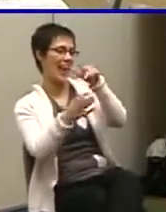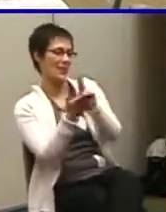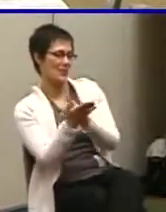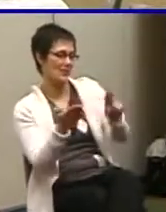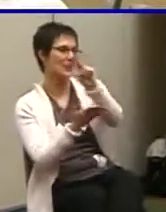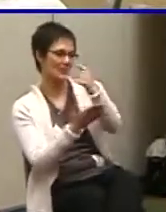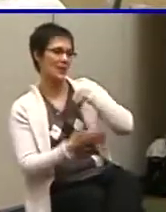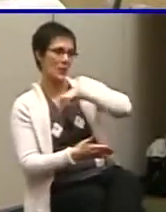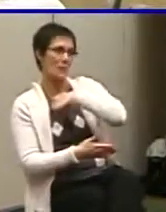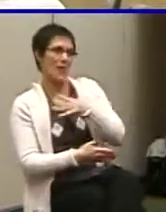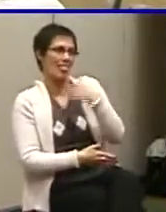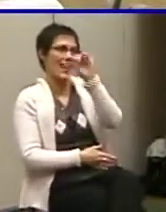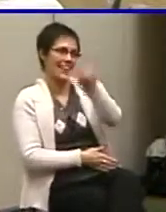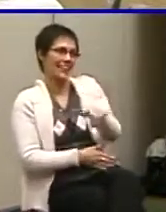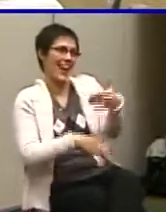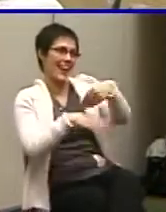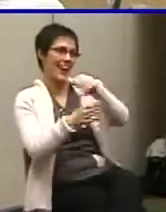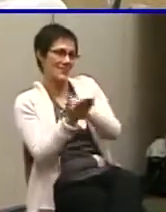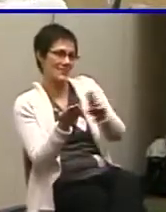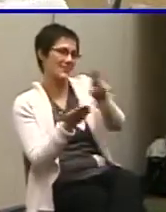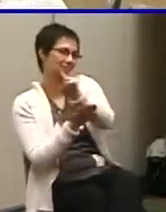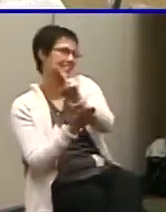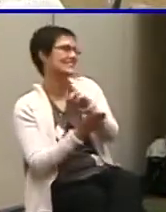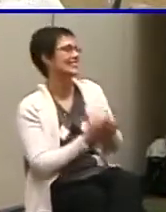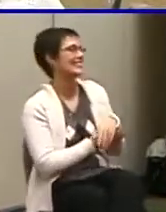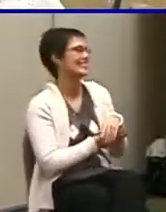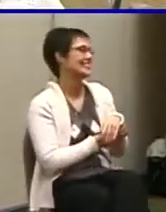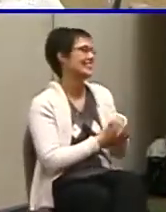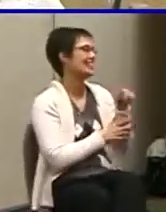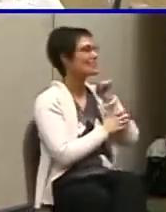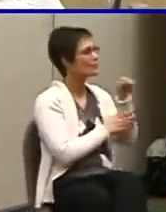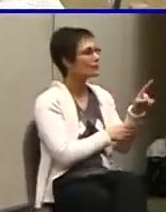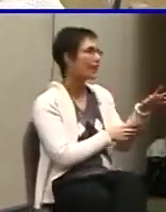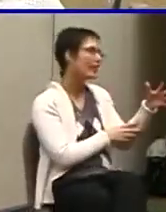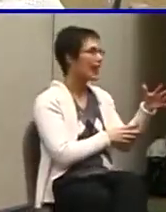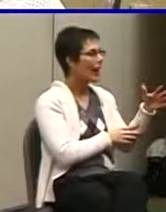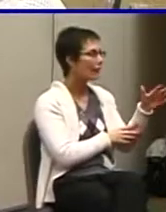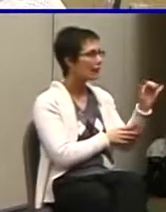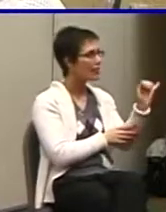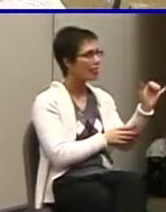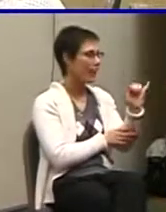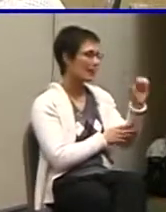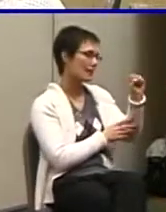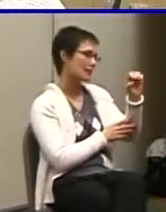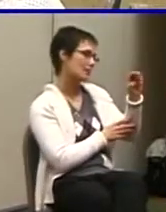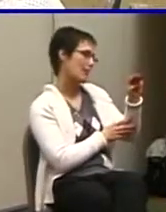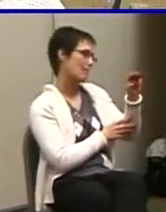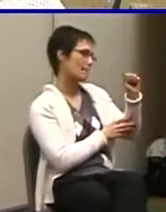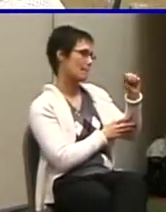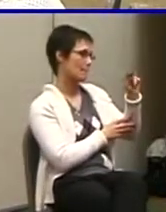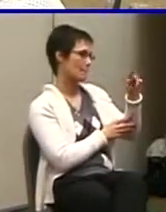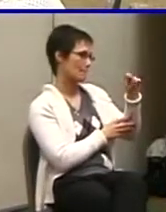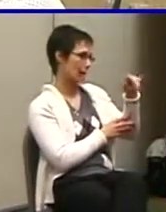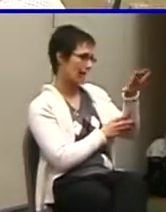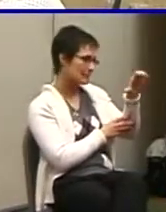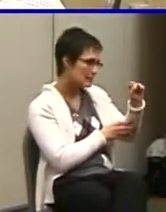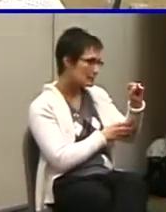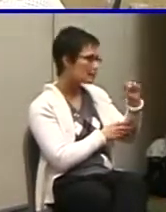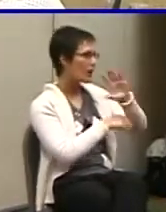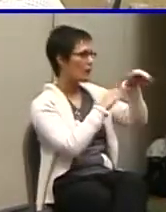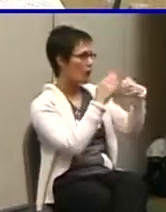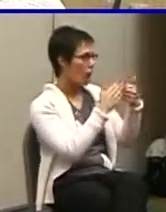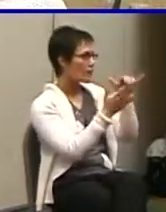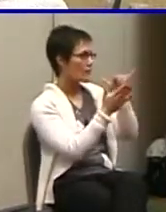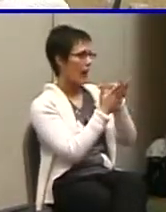that at universities. It's really kind of more of the semantics of all of it that kind of is kind of getting in the way, and